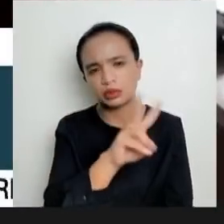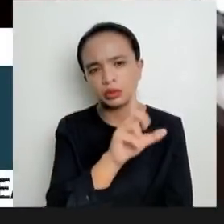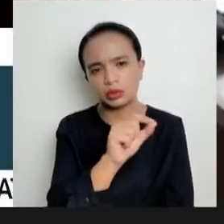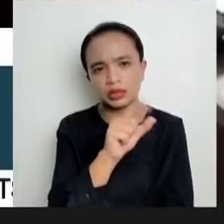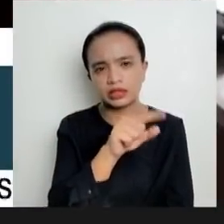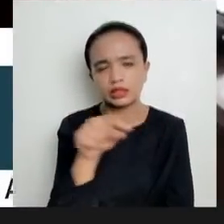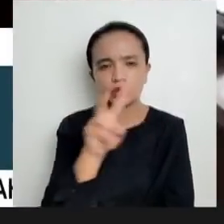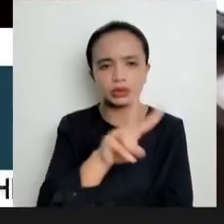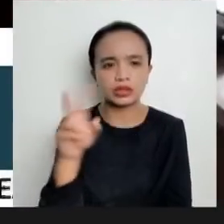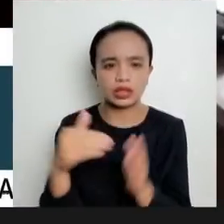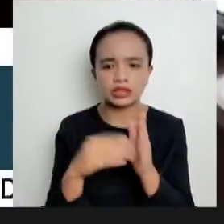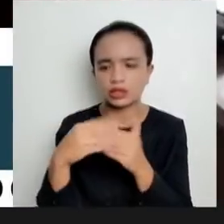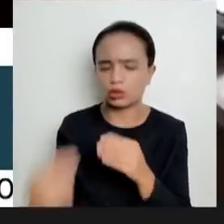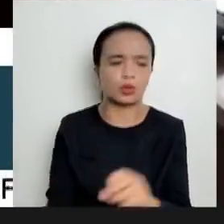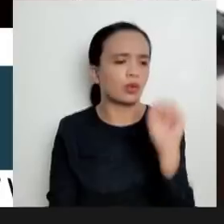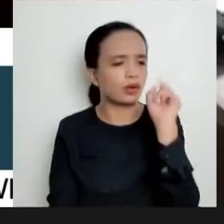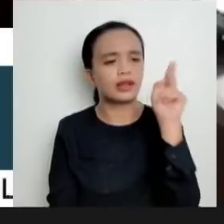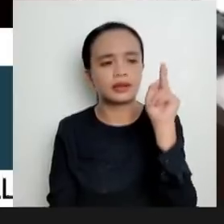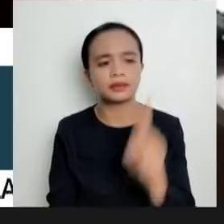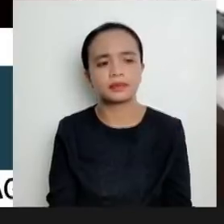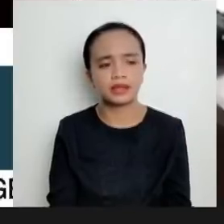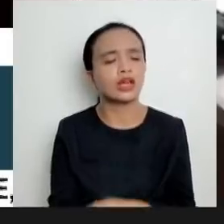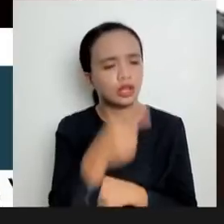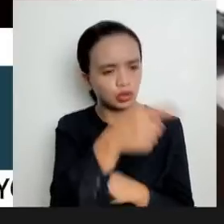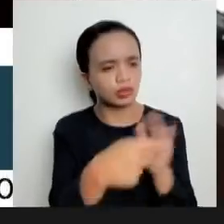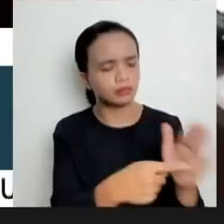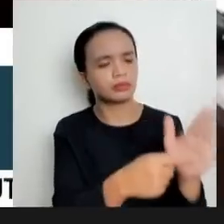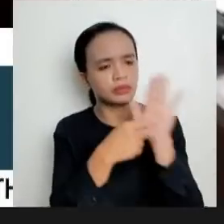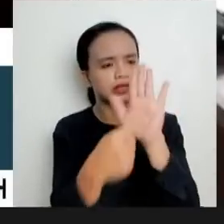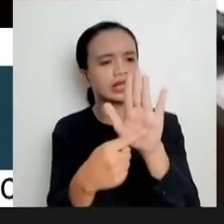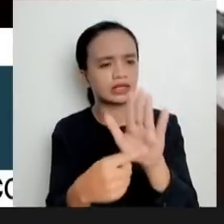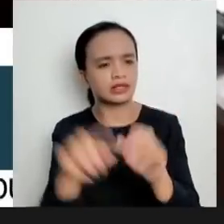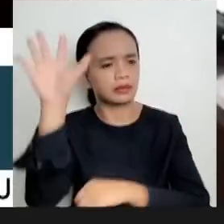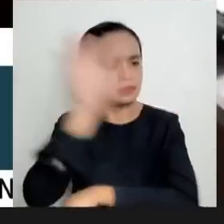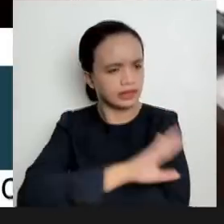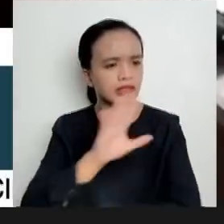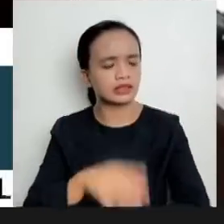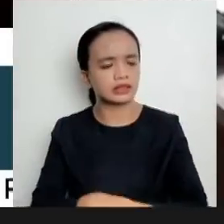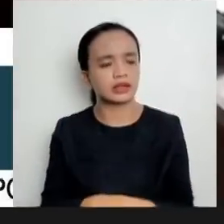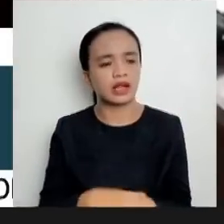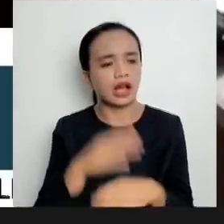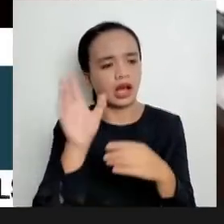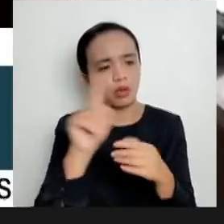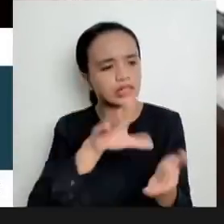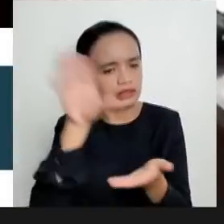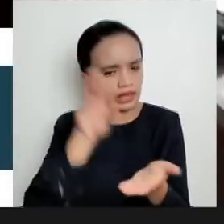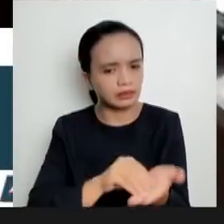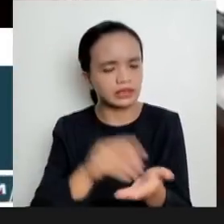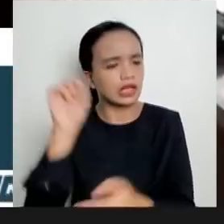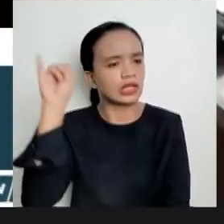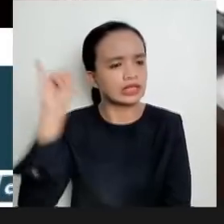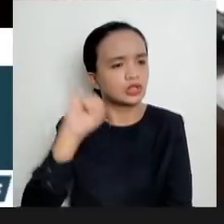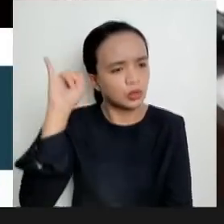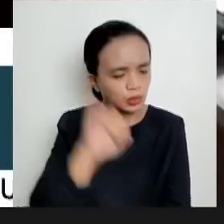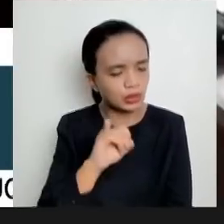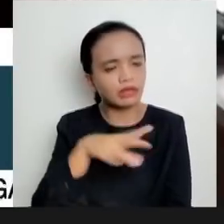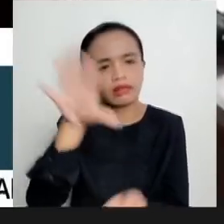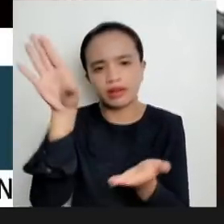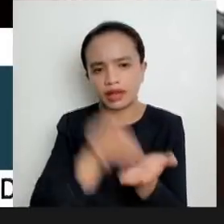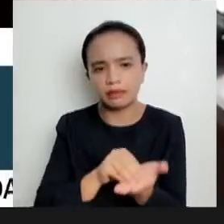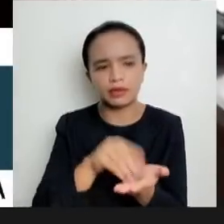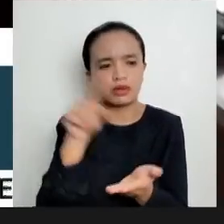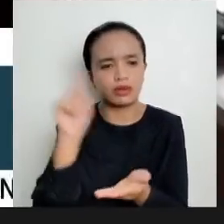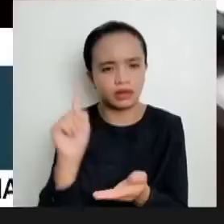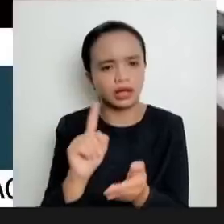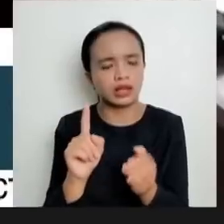$20,000 to $22,000. Okay. You present within 5 days a copy of that insurance and a copy of that receipt